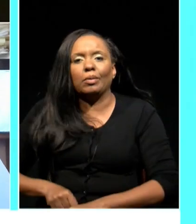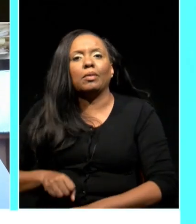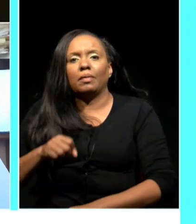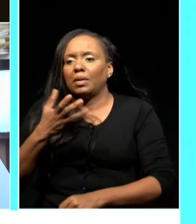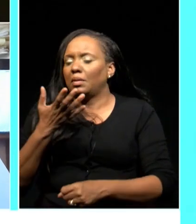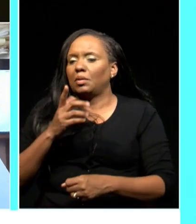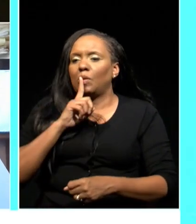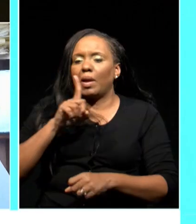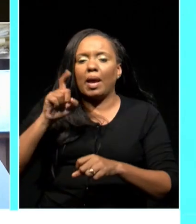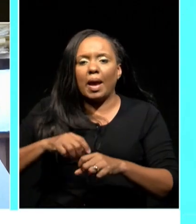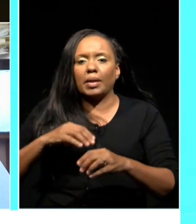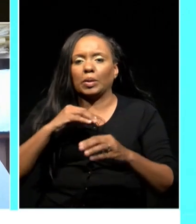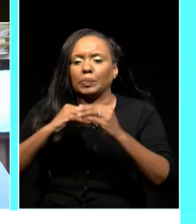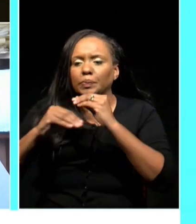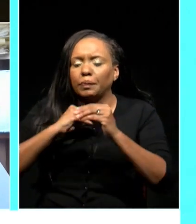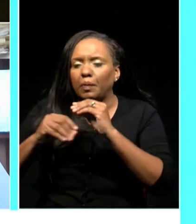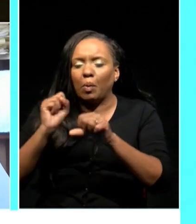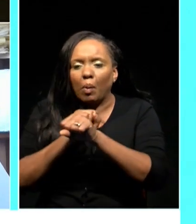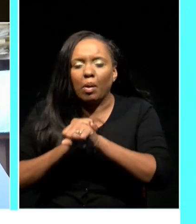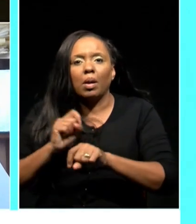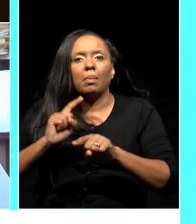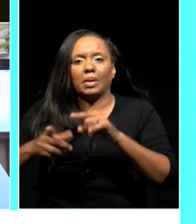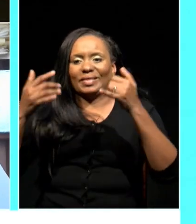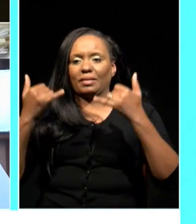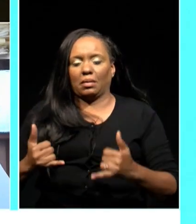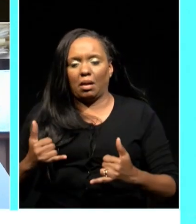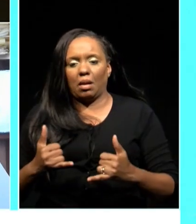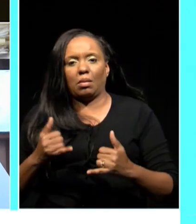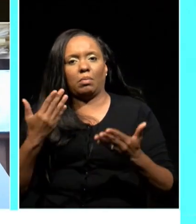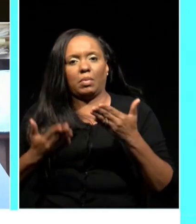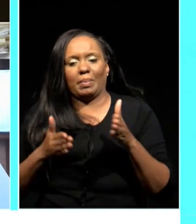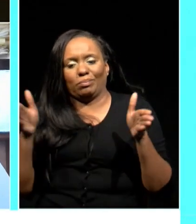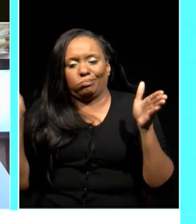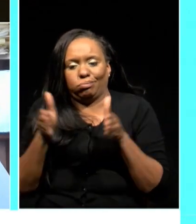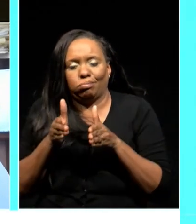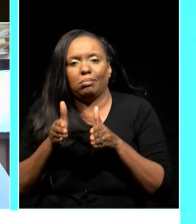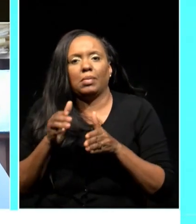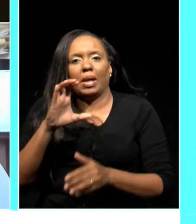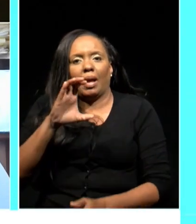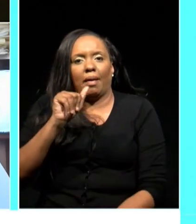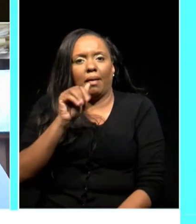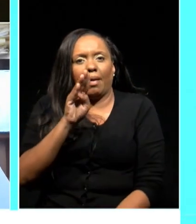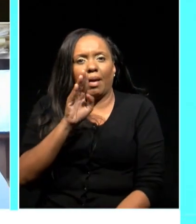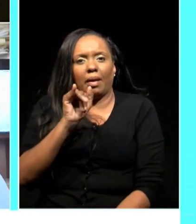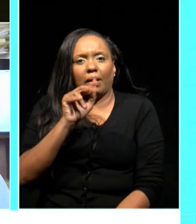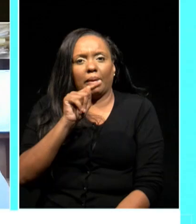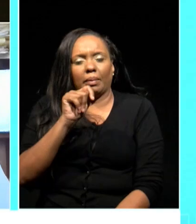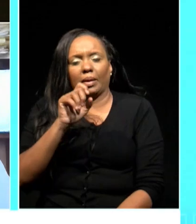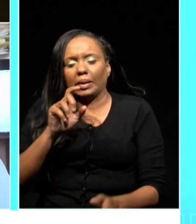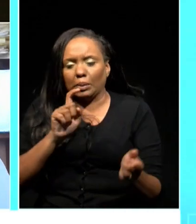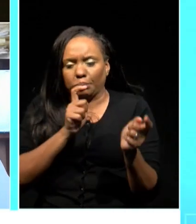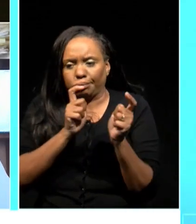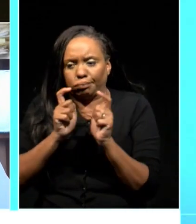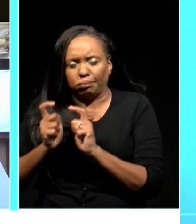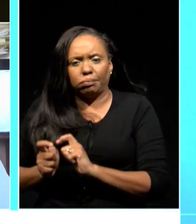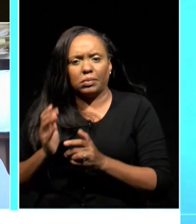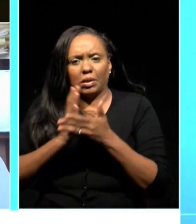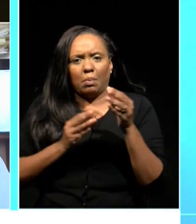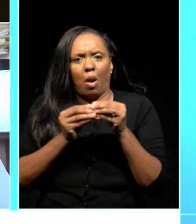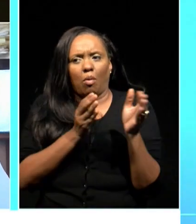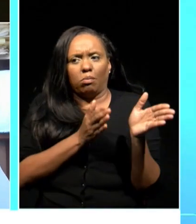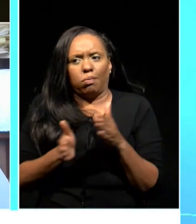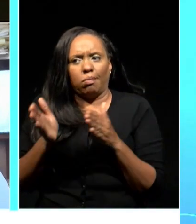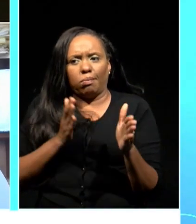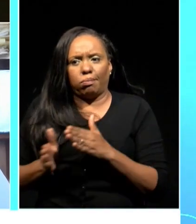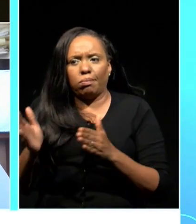a smaller cabinet and do some reorganization in the in the ministries. I